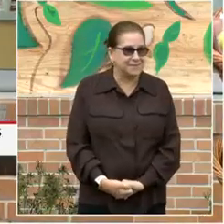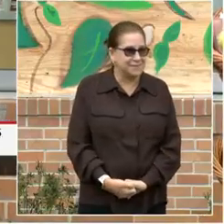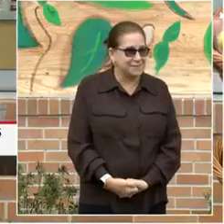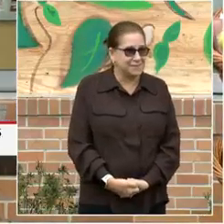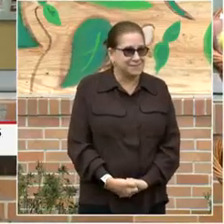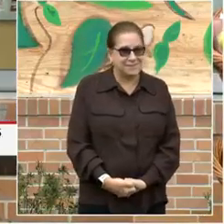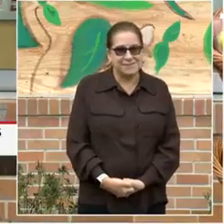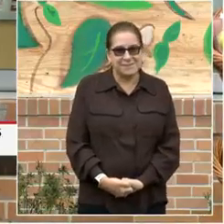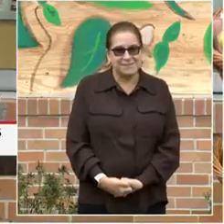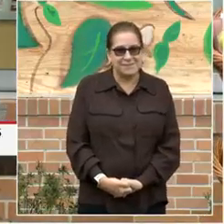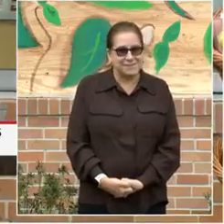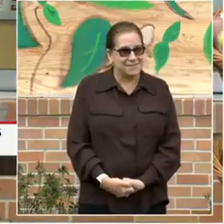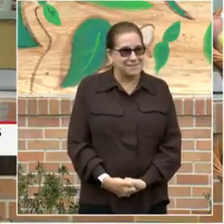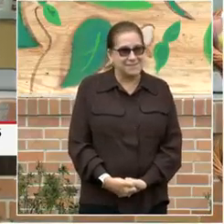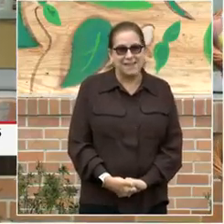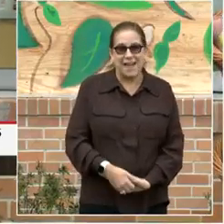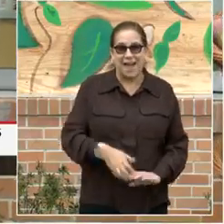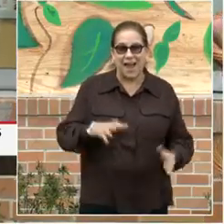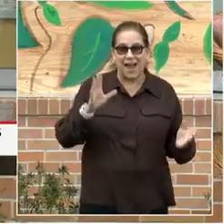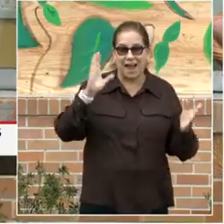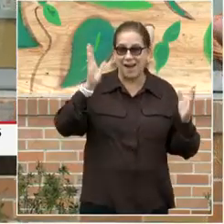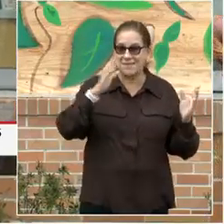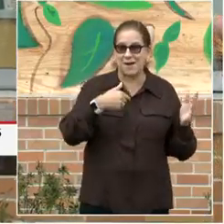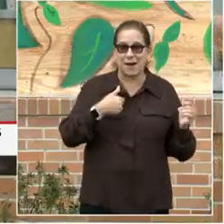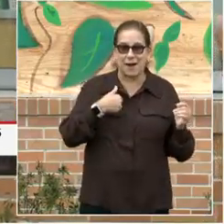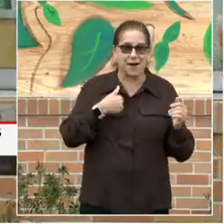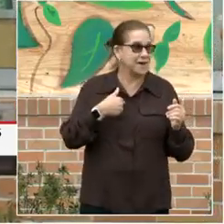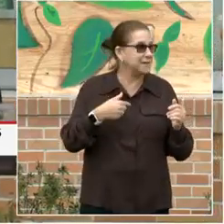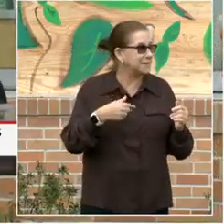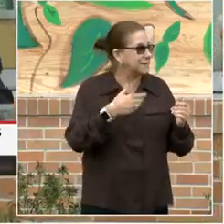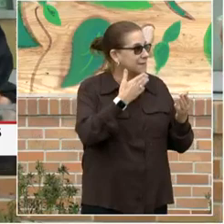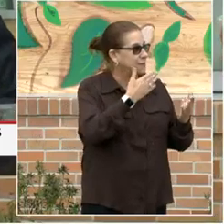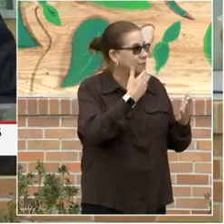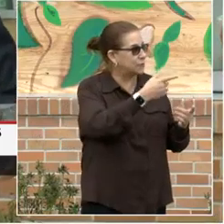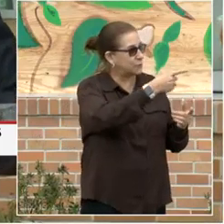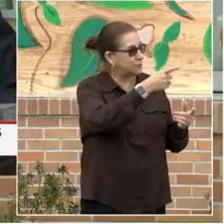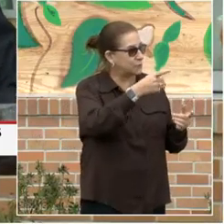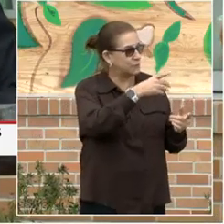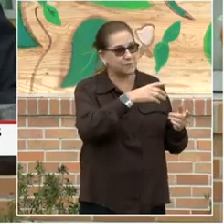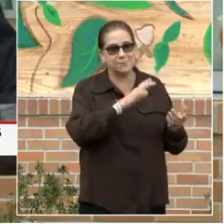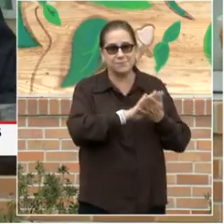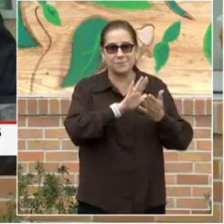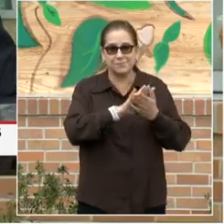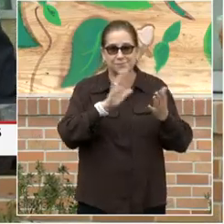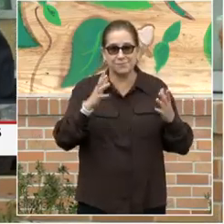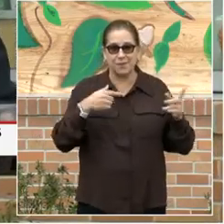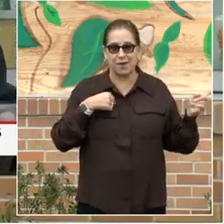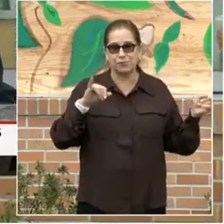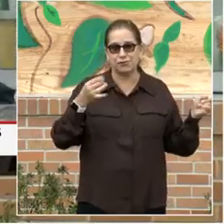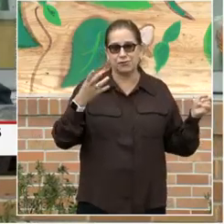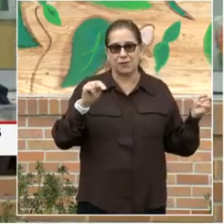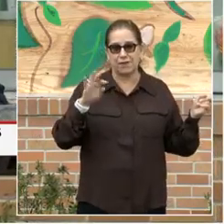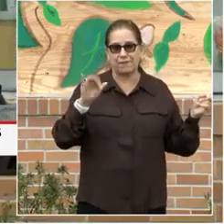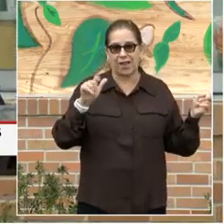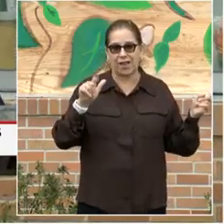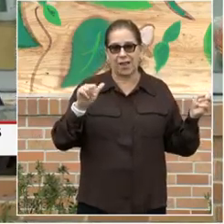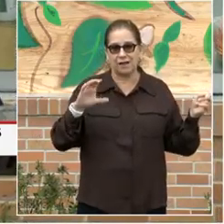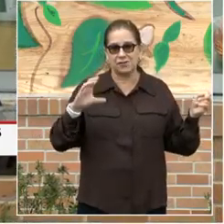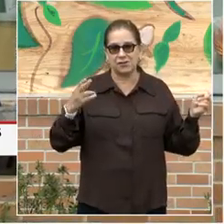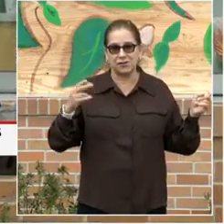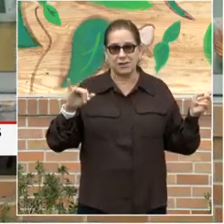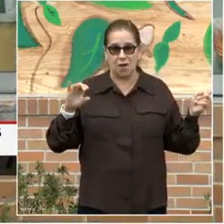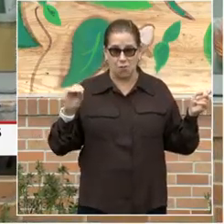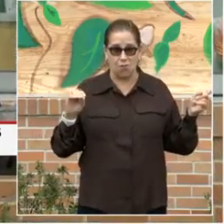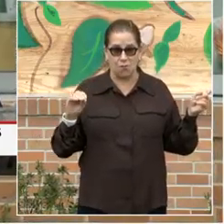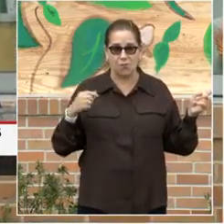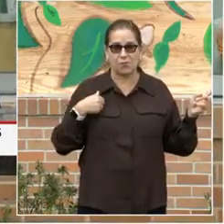Thank you, Councilmember White. Let's give him another round of applause. My name is John Palcicchio, and I serve as Mayor Bowser's Deputy Mayor for Planning